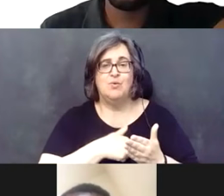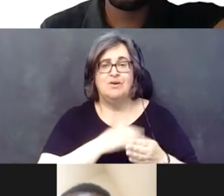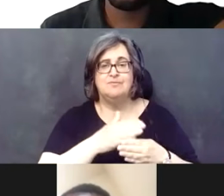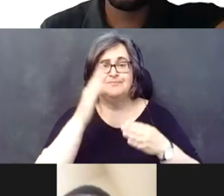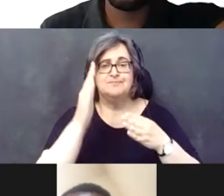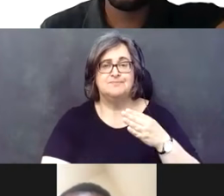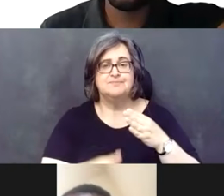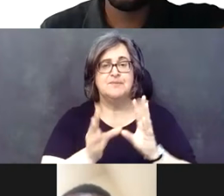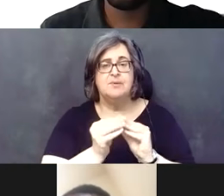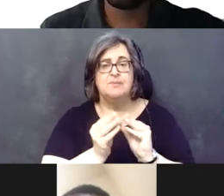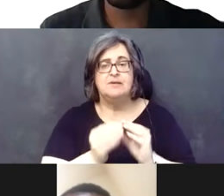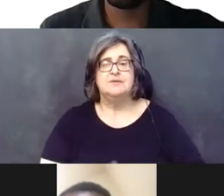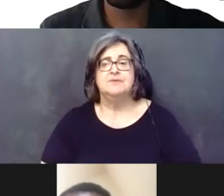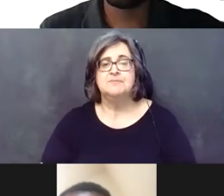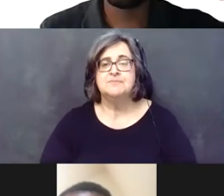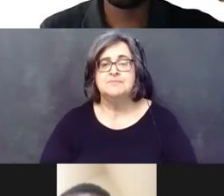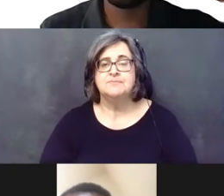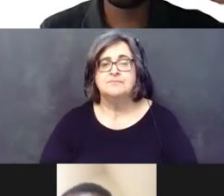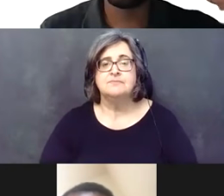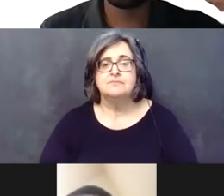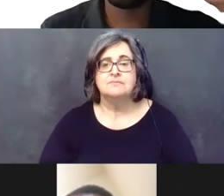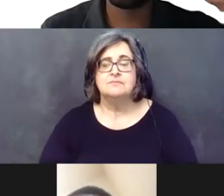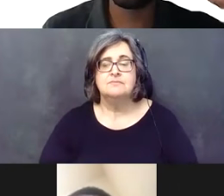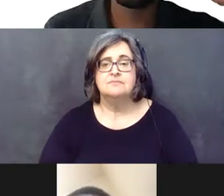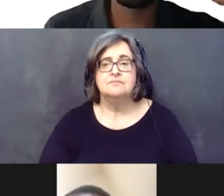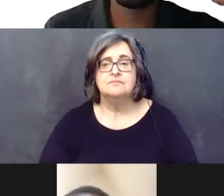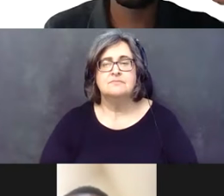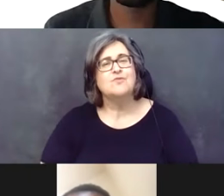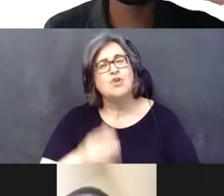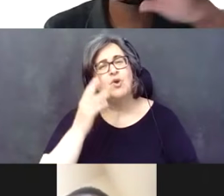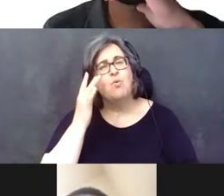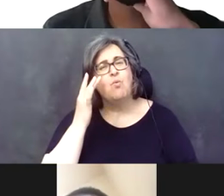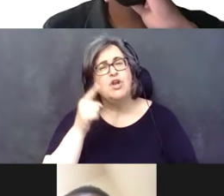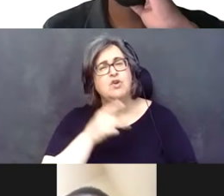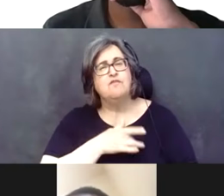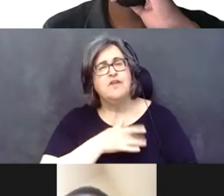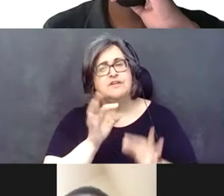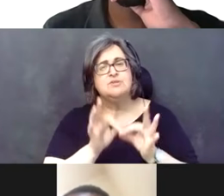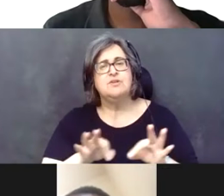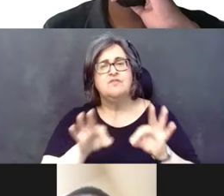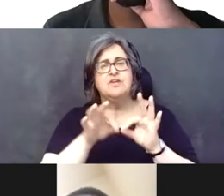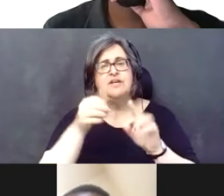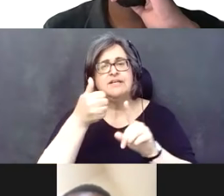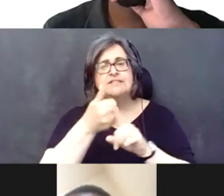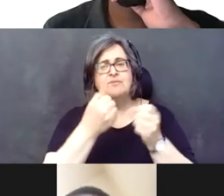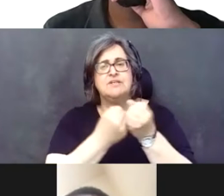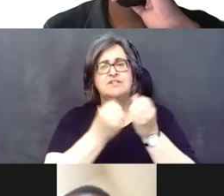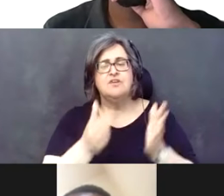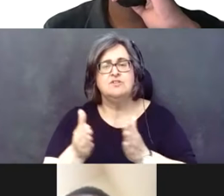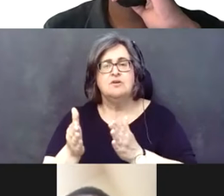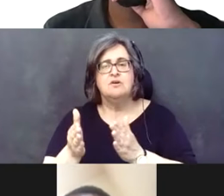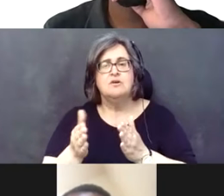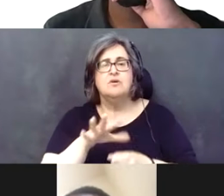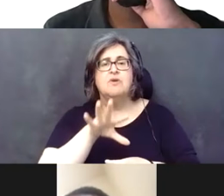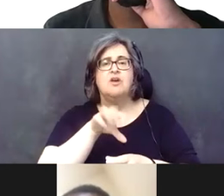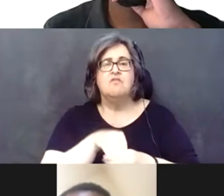wrap things up here. And the question is, why do you think it's important that self-advocates become involved with